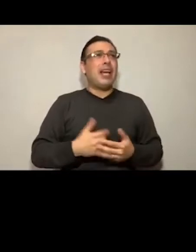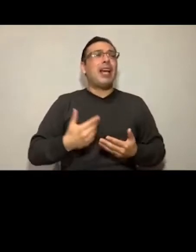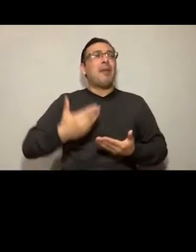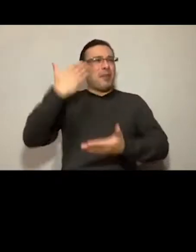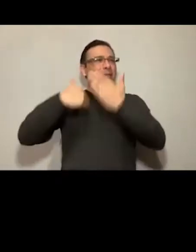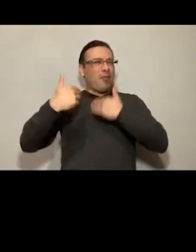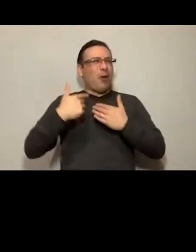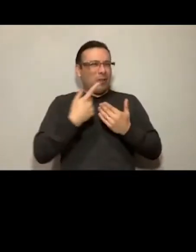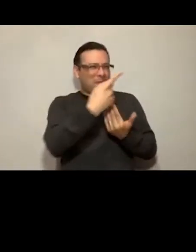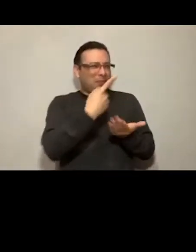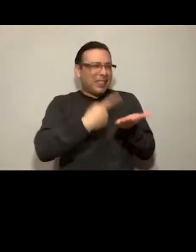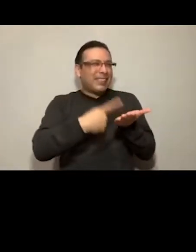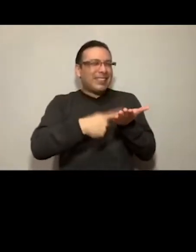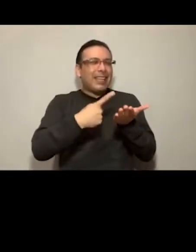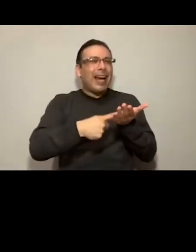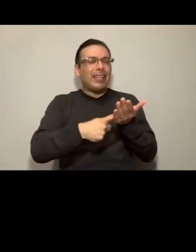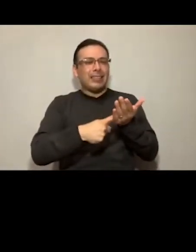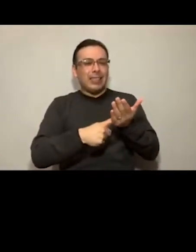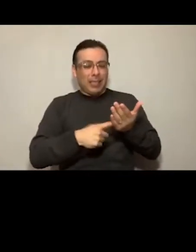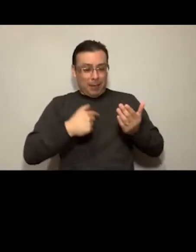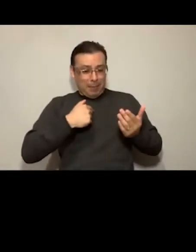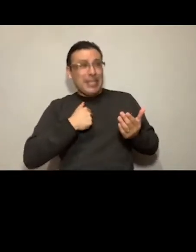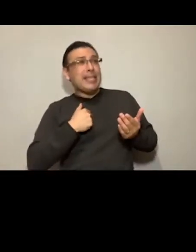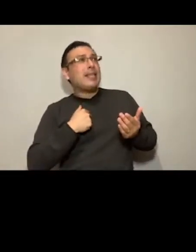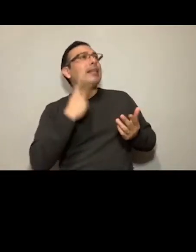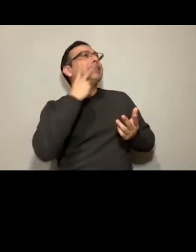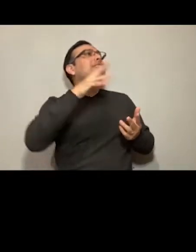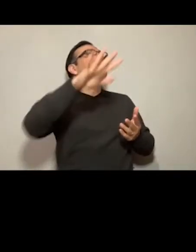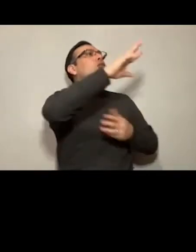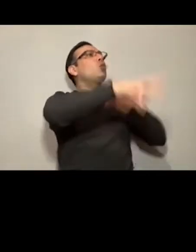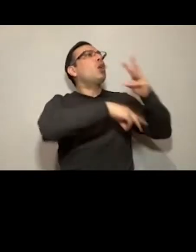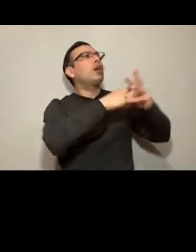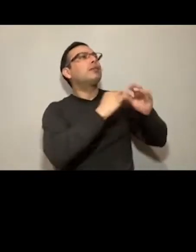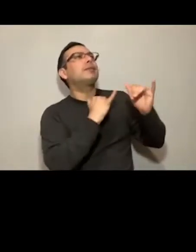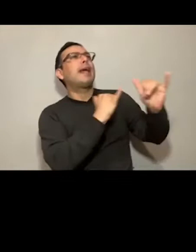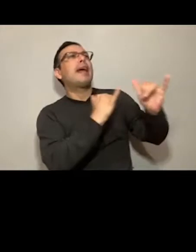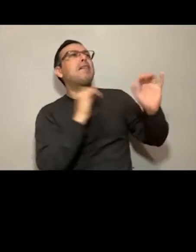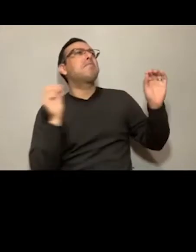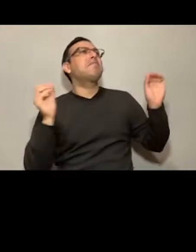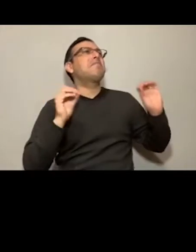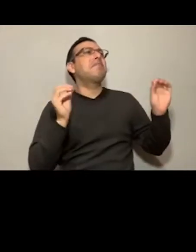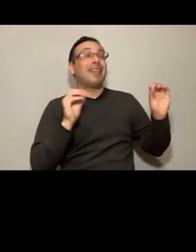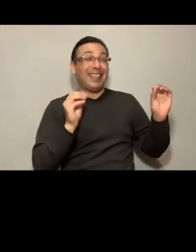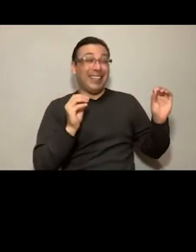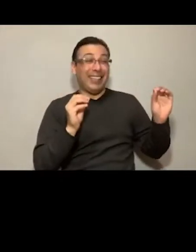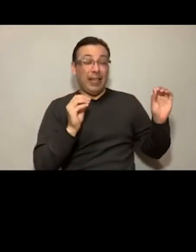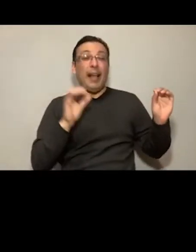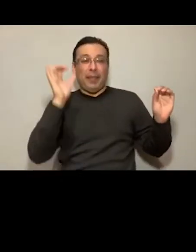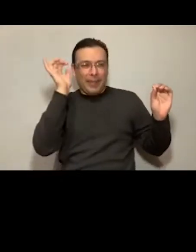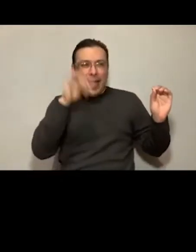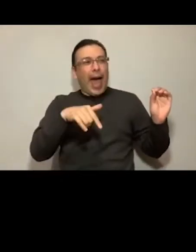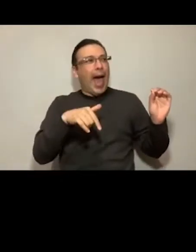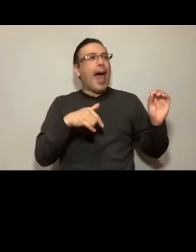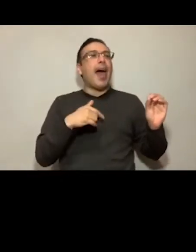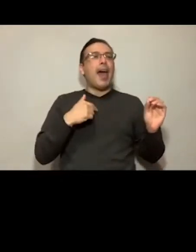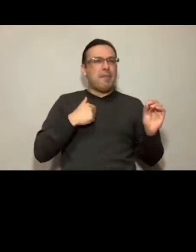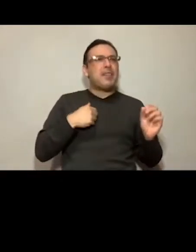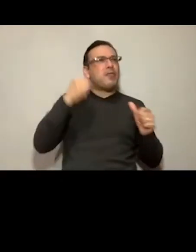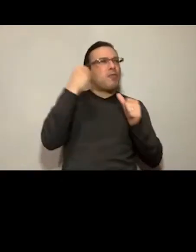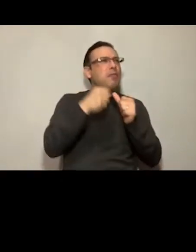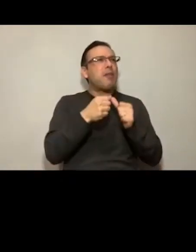spoken about representation and what that meant to us, right? And I didn't see people that look